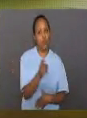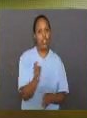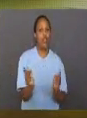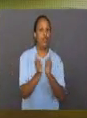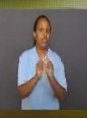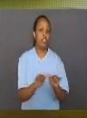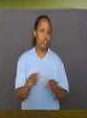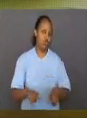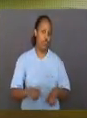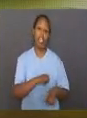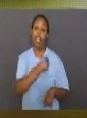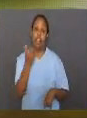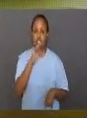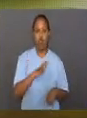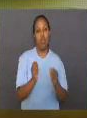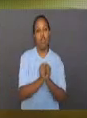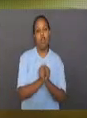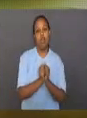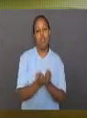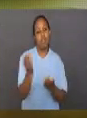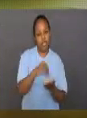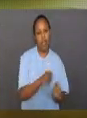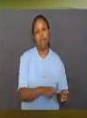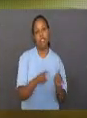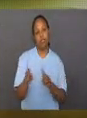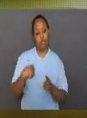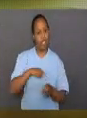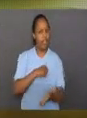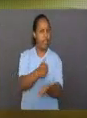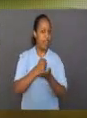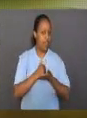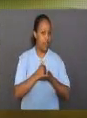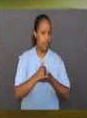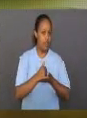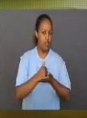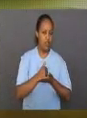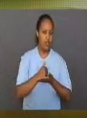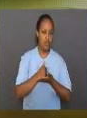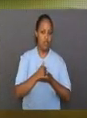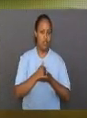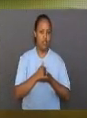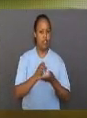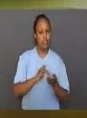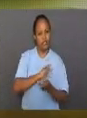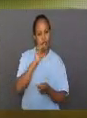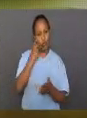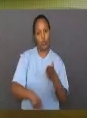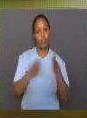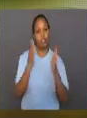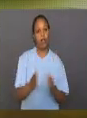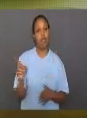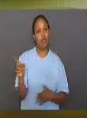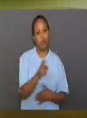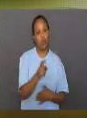with other people, and it helps us to shape an effective social